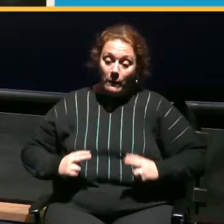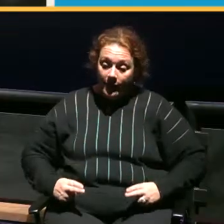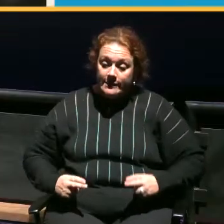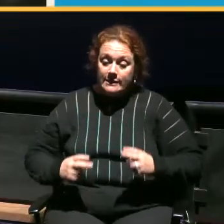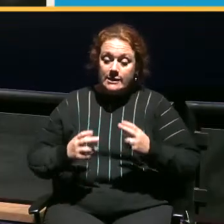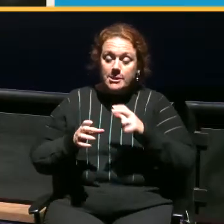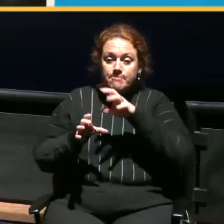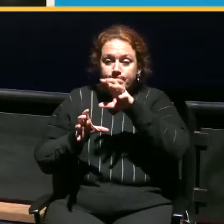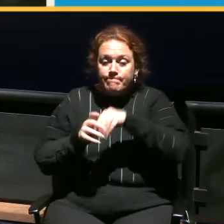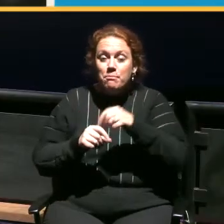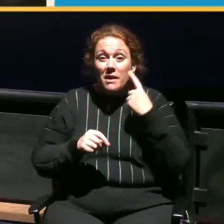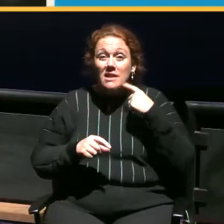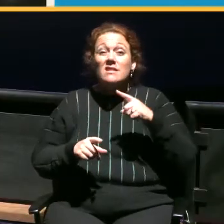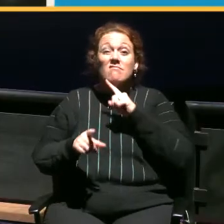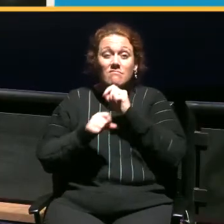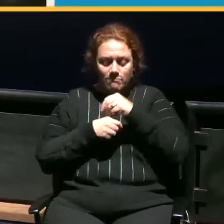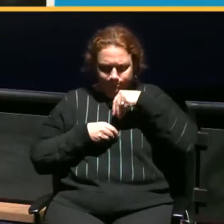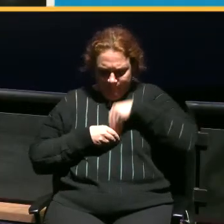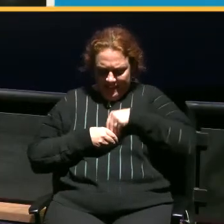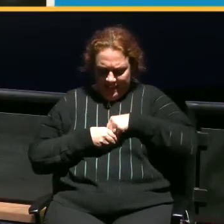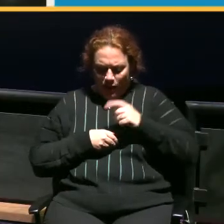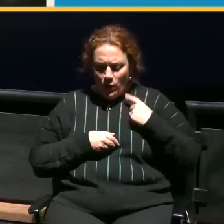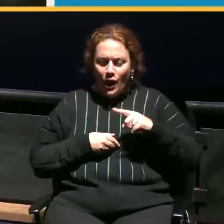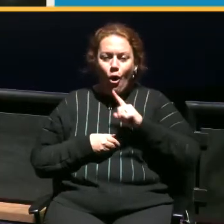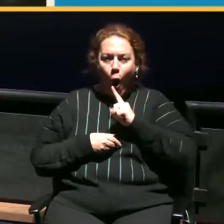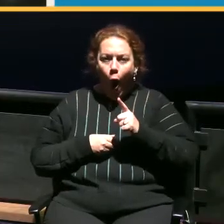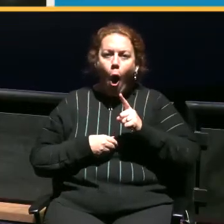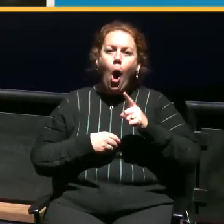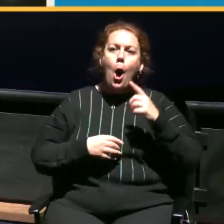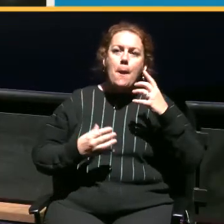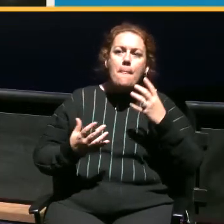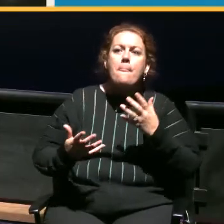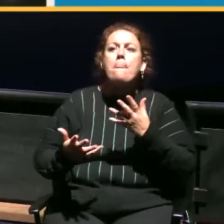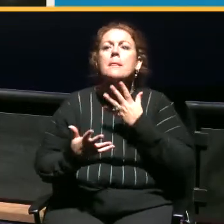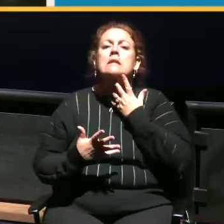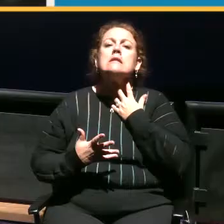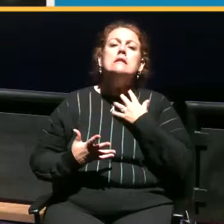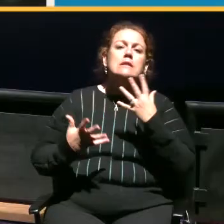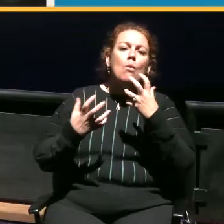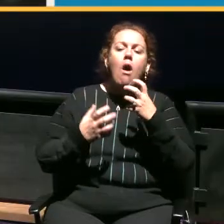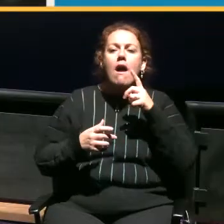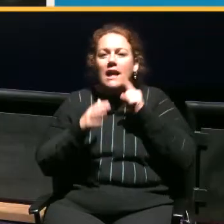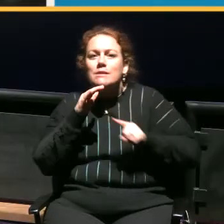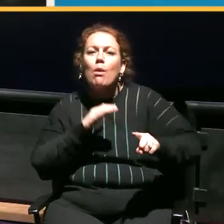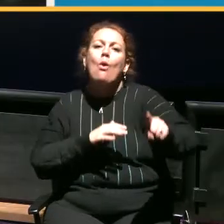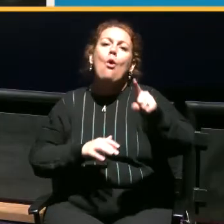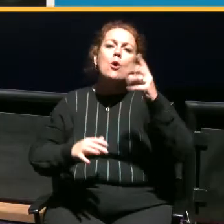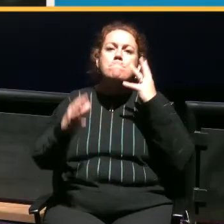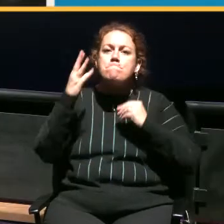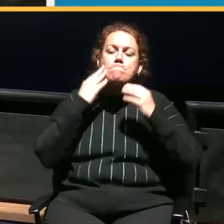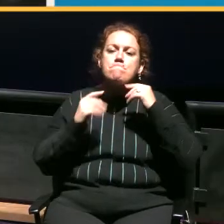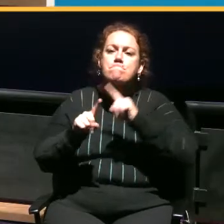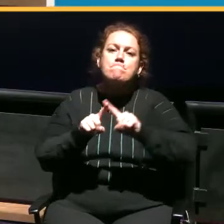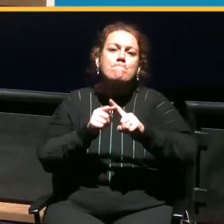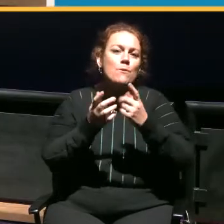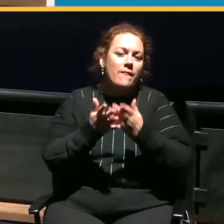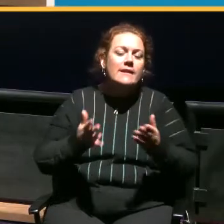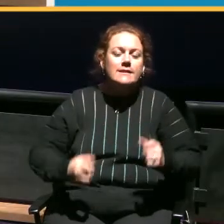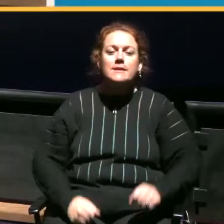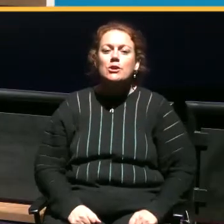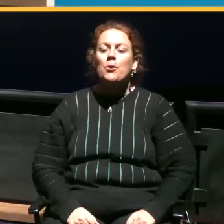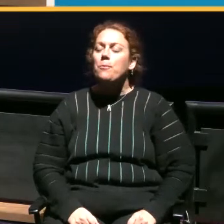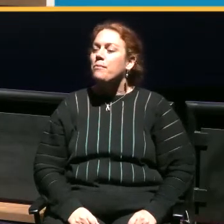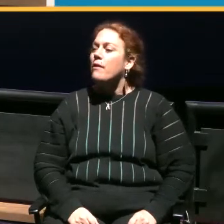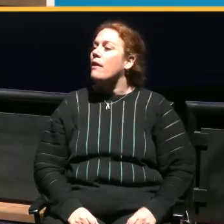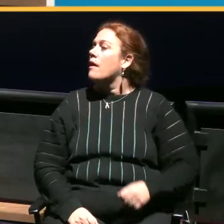good explorers, and we can ask questions and we can do things, at least right now, that no robot or machine can do. Yeah. Well,